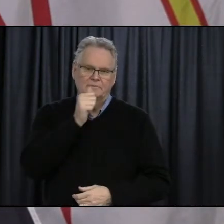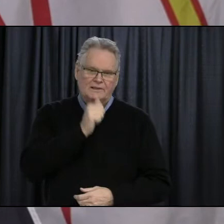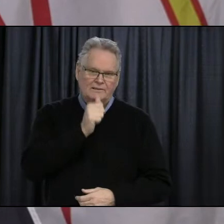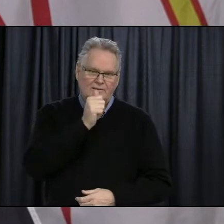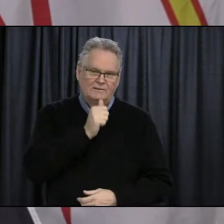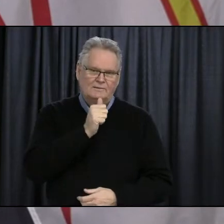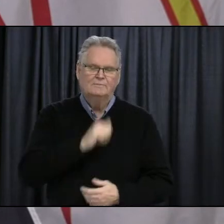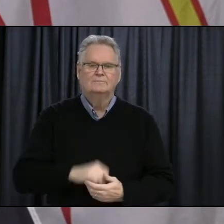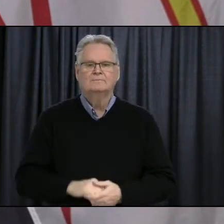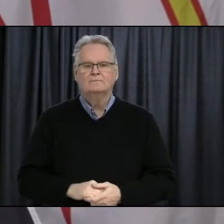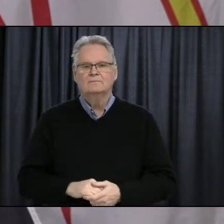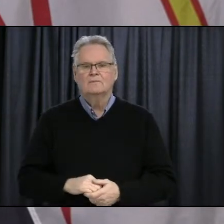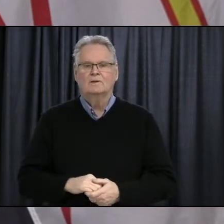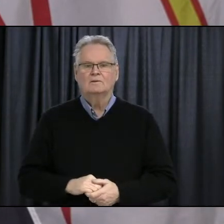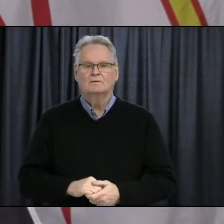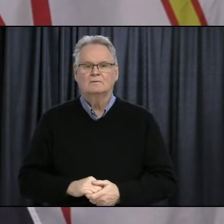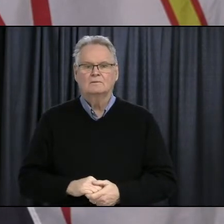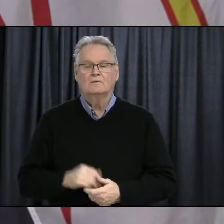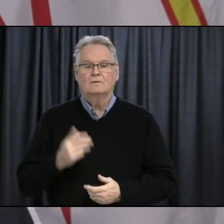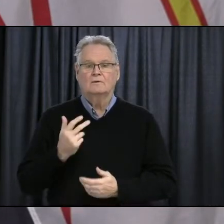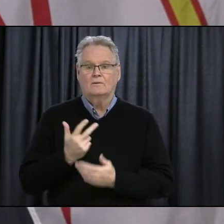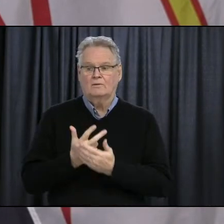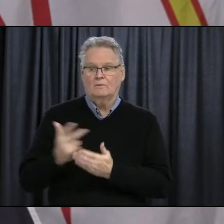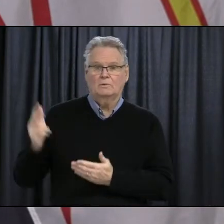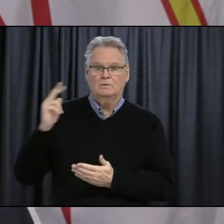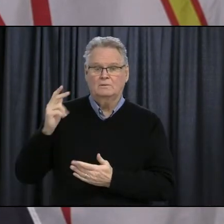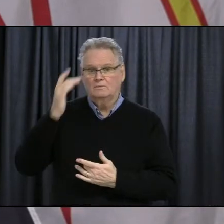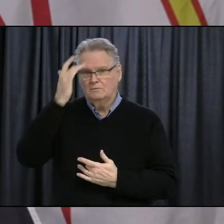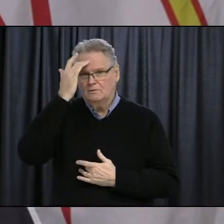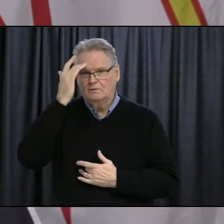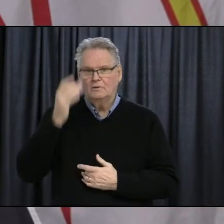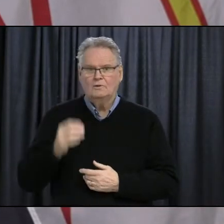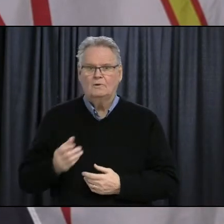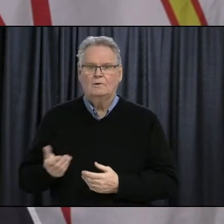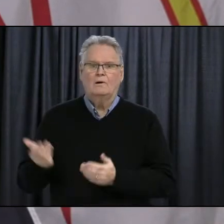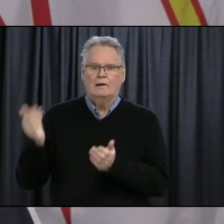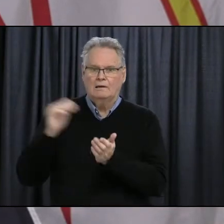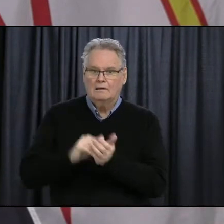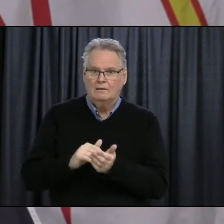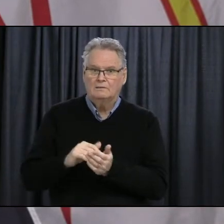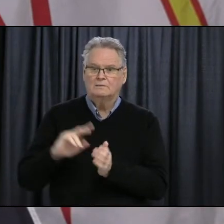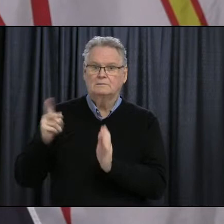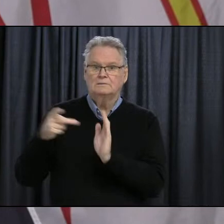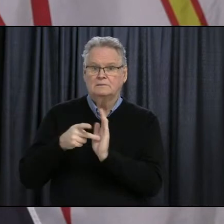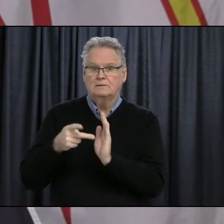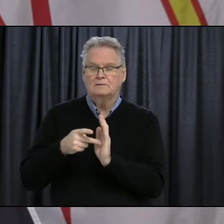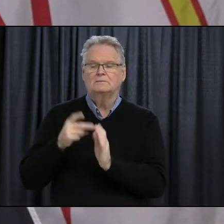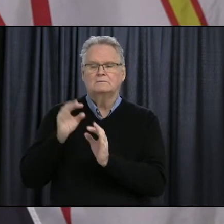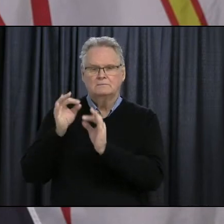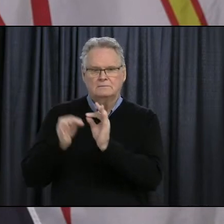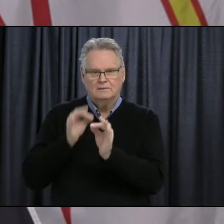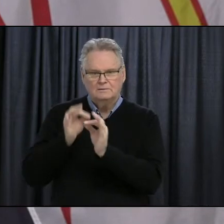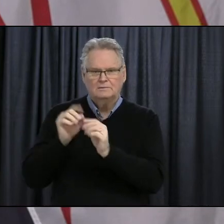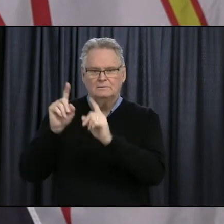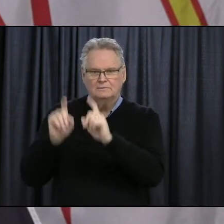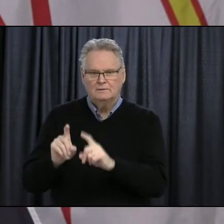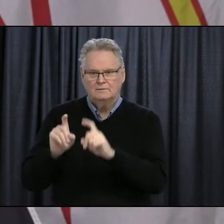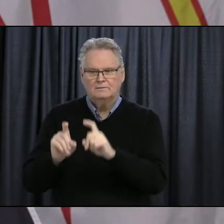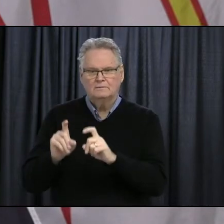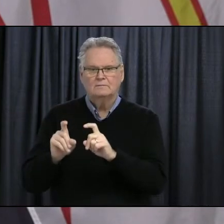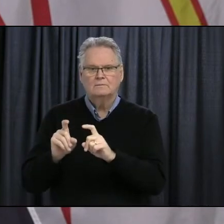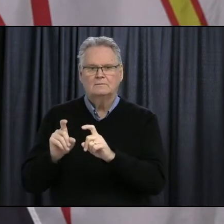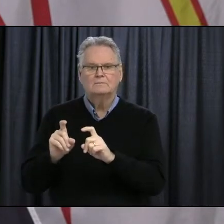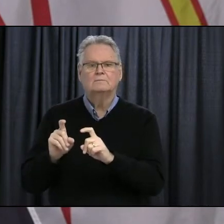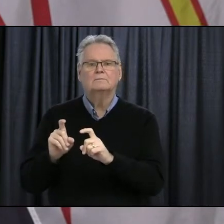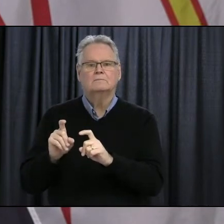you may be required to have a test and self-isolate until the results are back. Remember that this variant changes how we treat